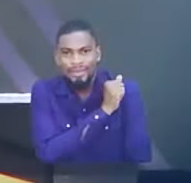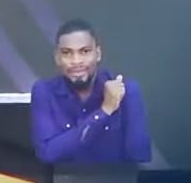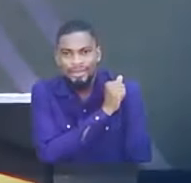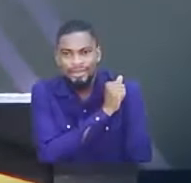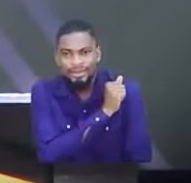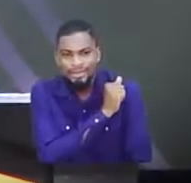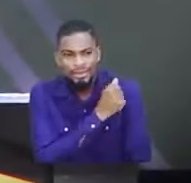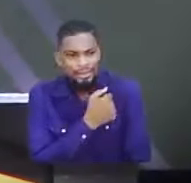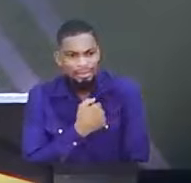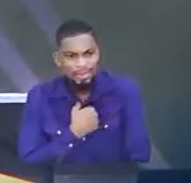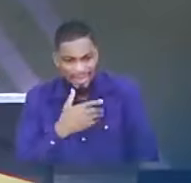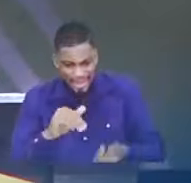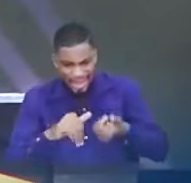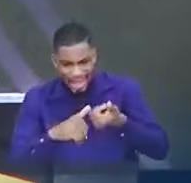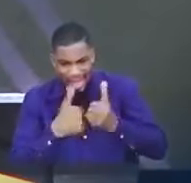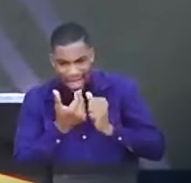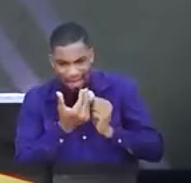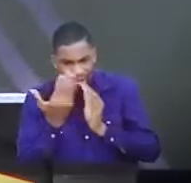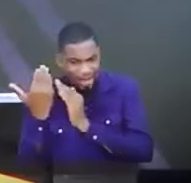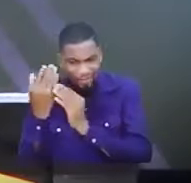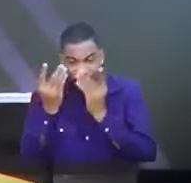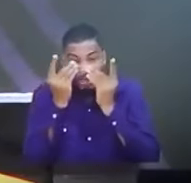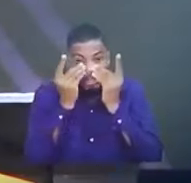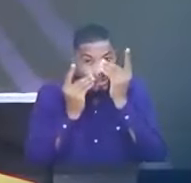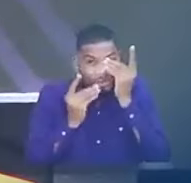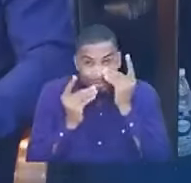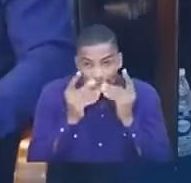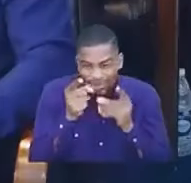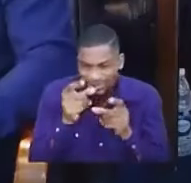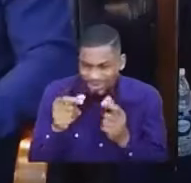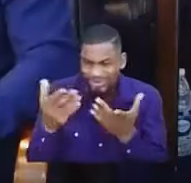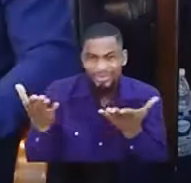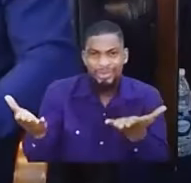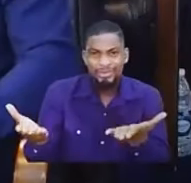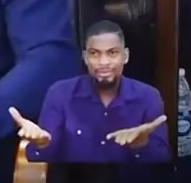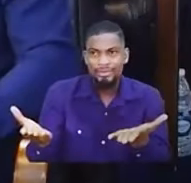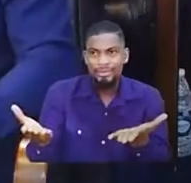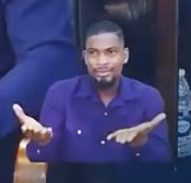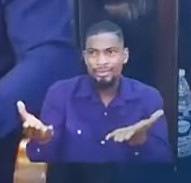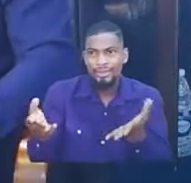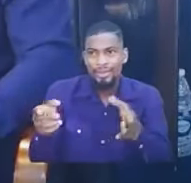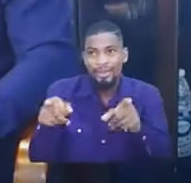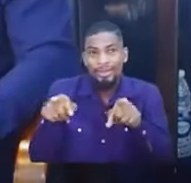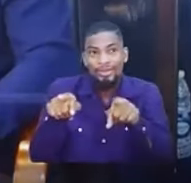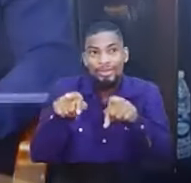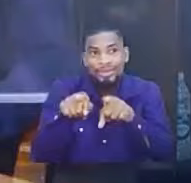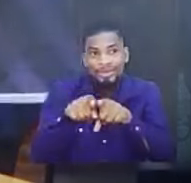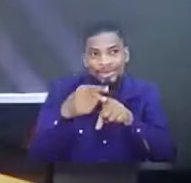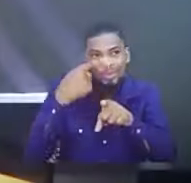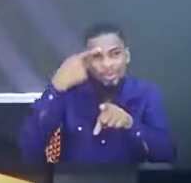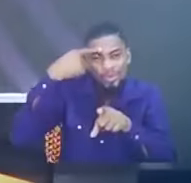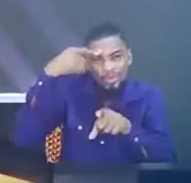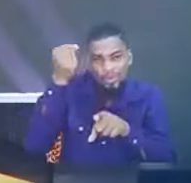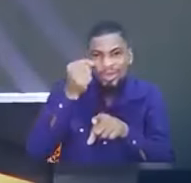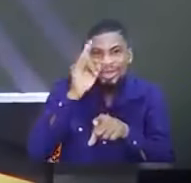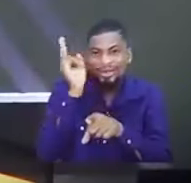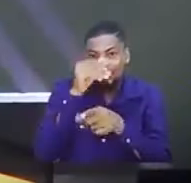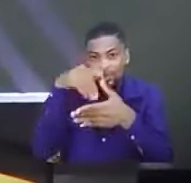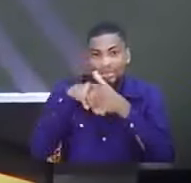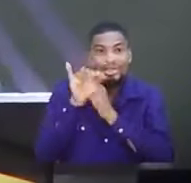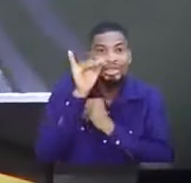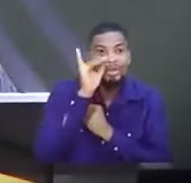disgrace? And what about you? You will be like one of the wicked fools in Israel.